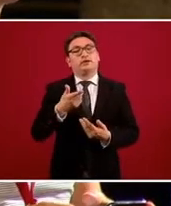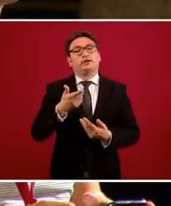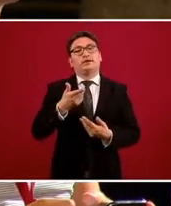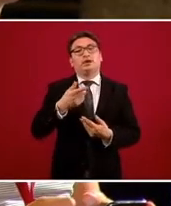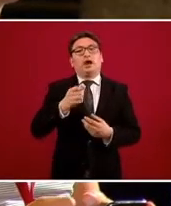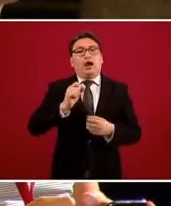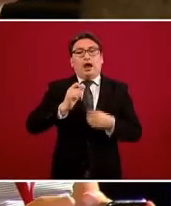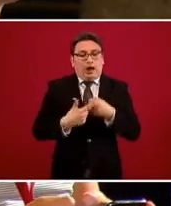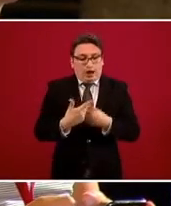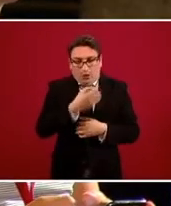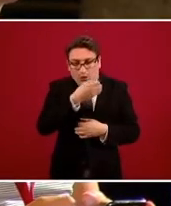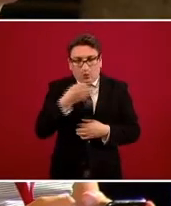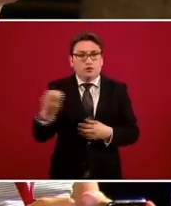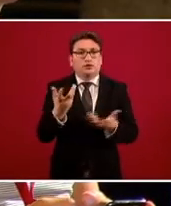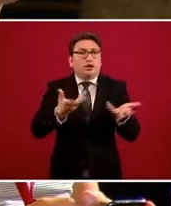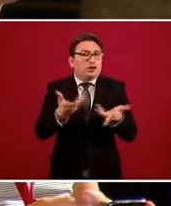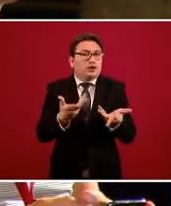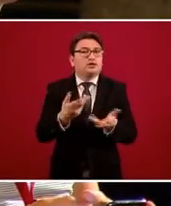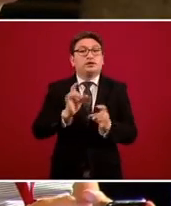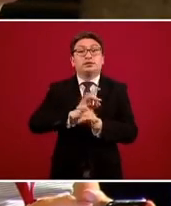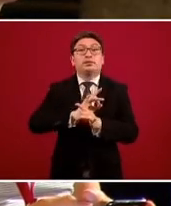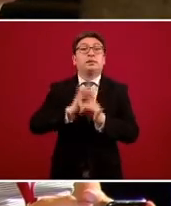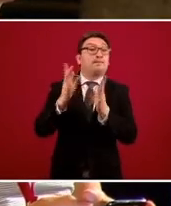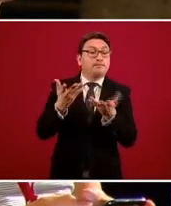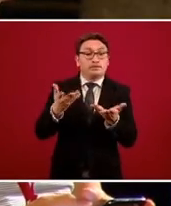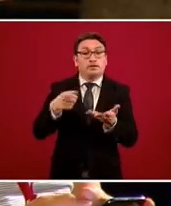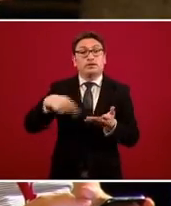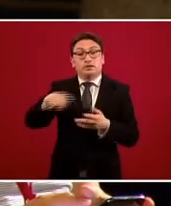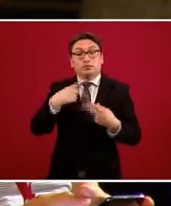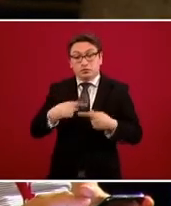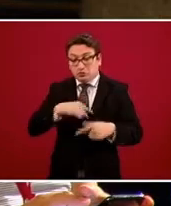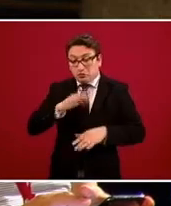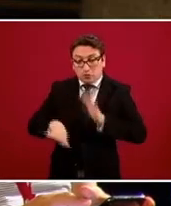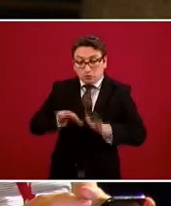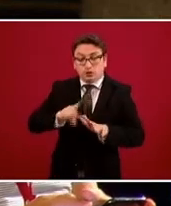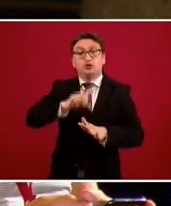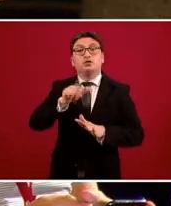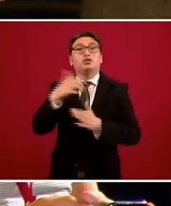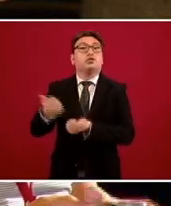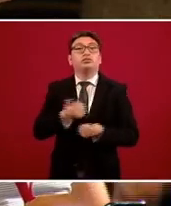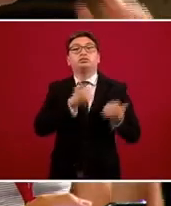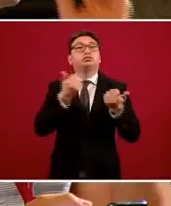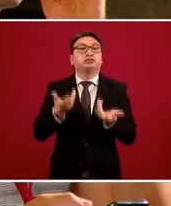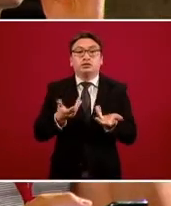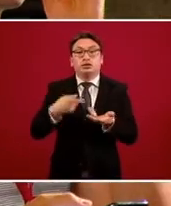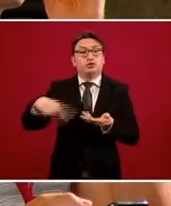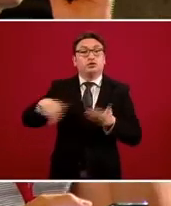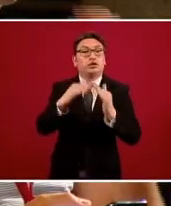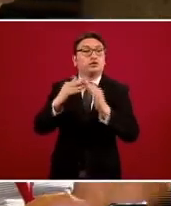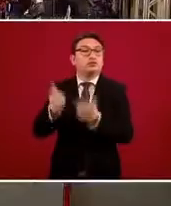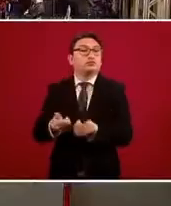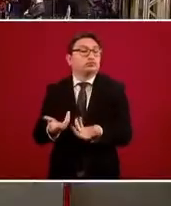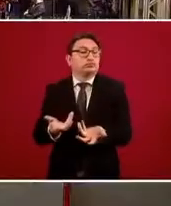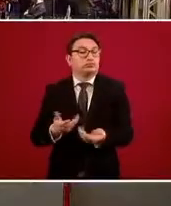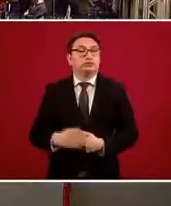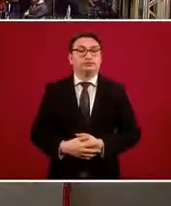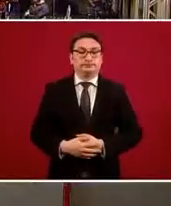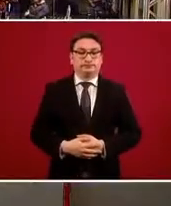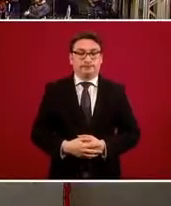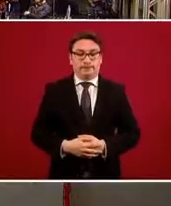would be the reason for that? And is there any protocol to handle these situations?